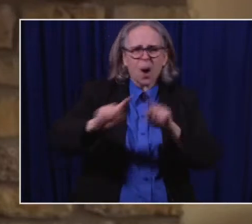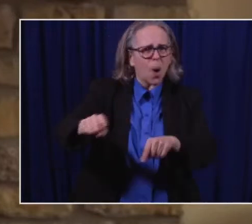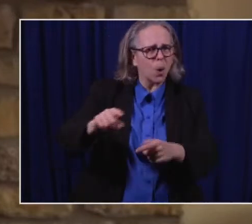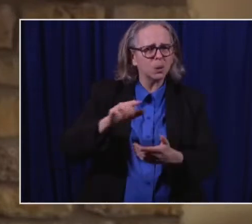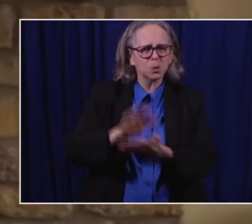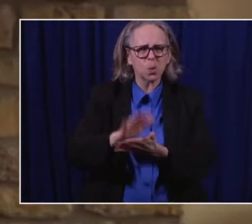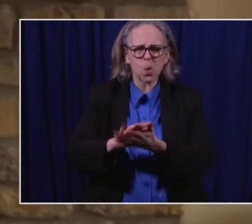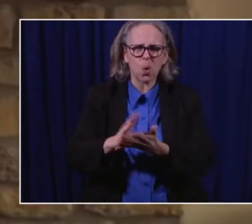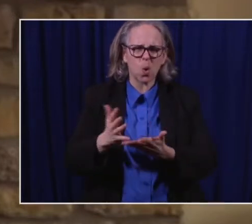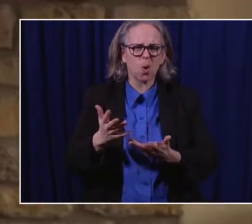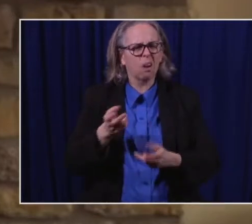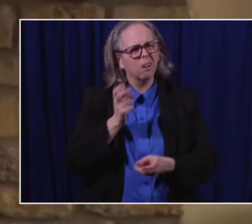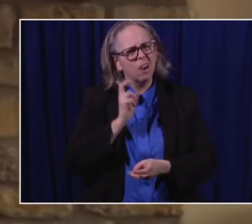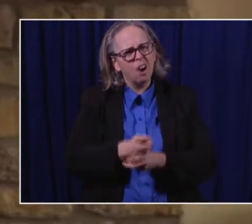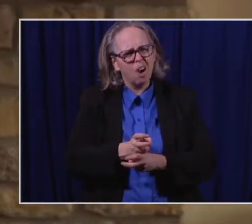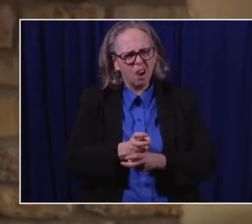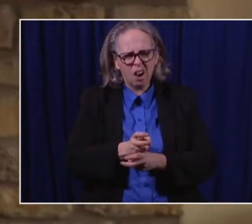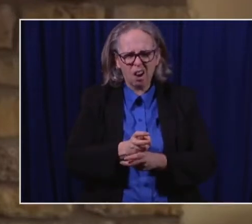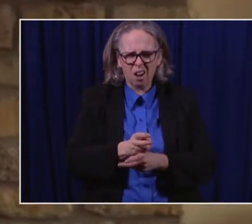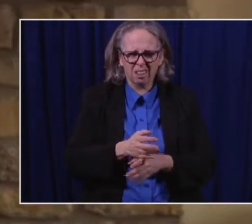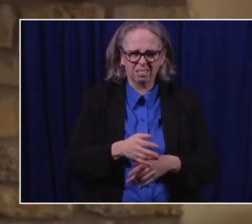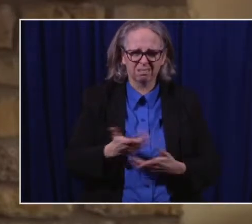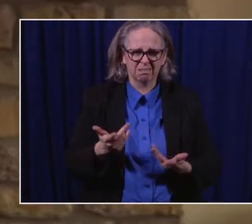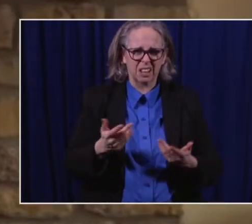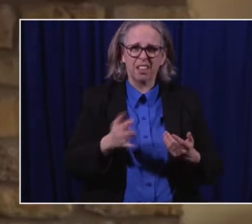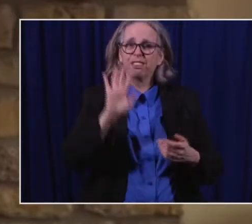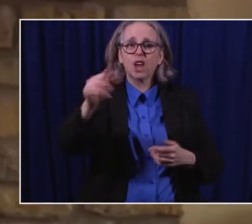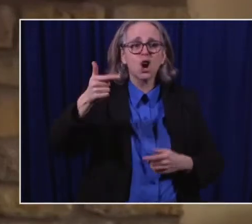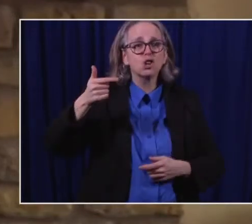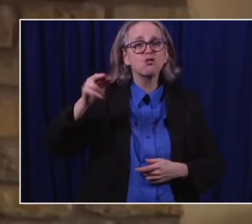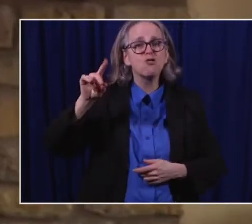ways, not just academically, but sometimes emotionally, socially,